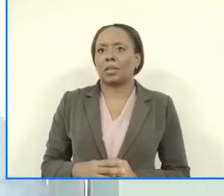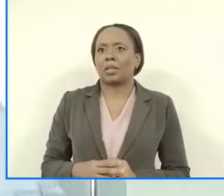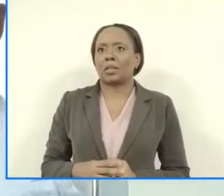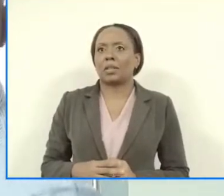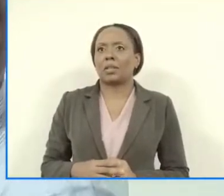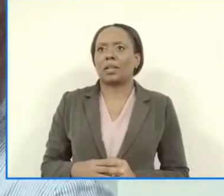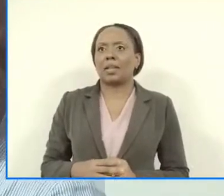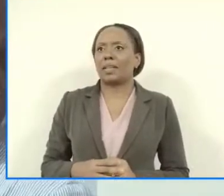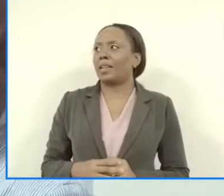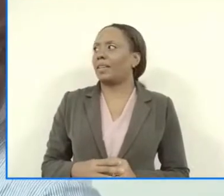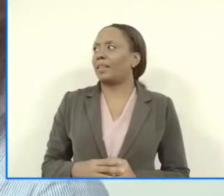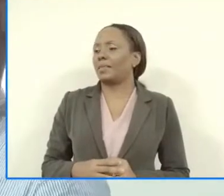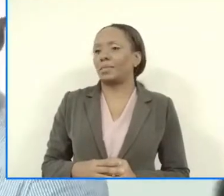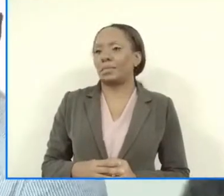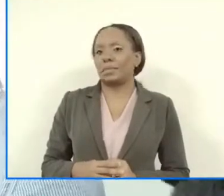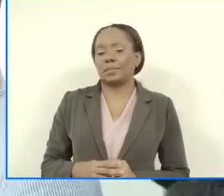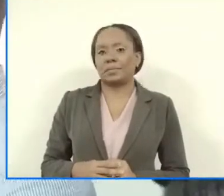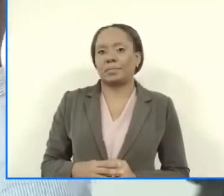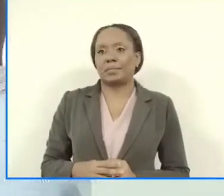Mr. Blackman.